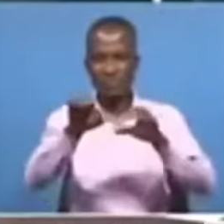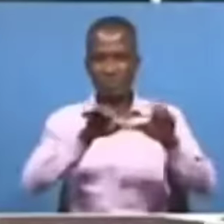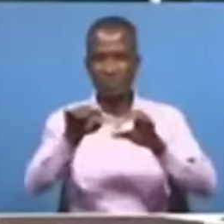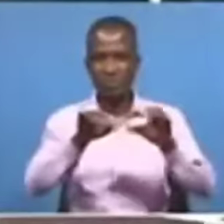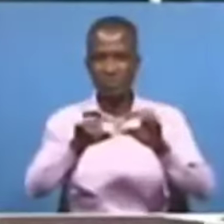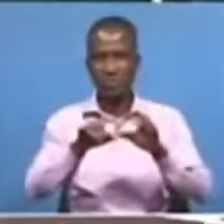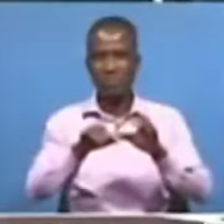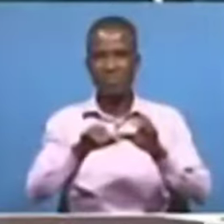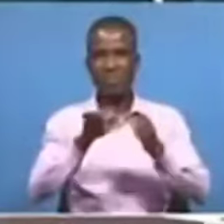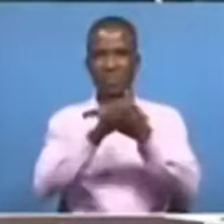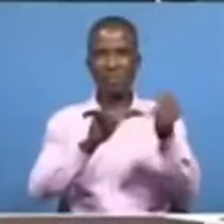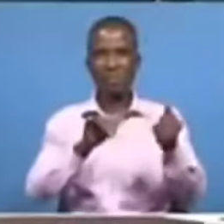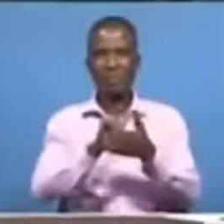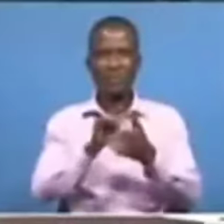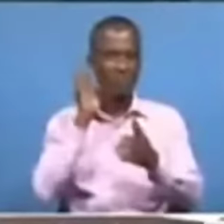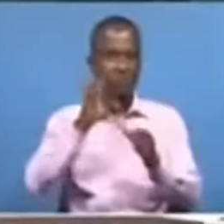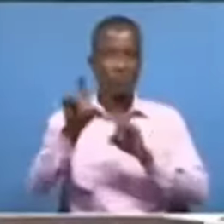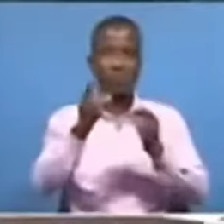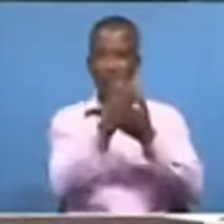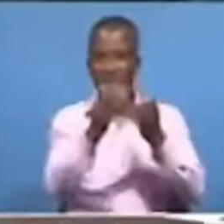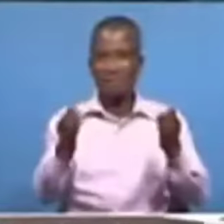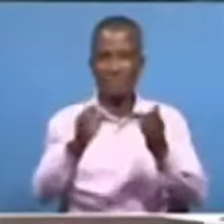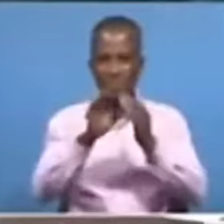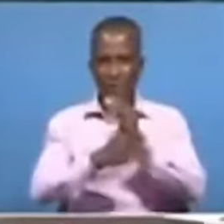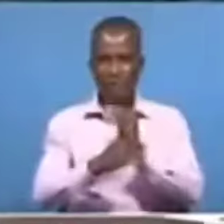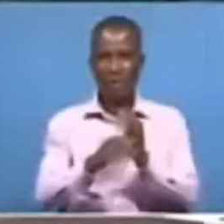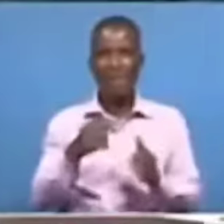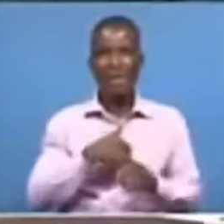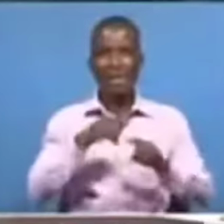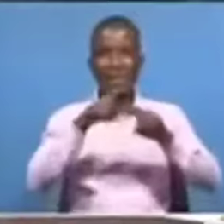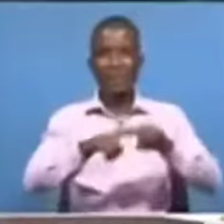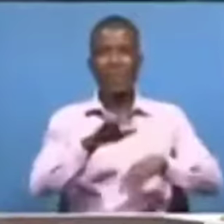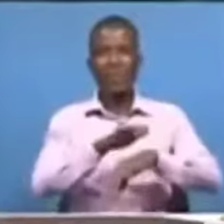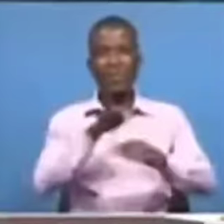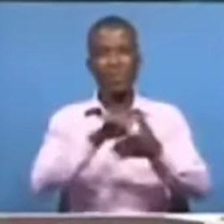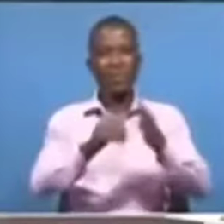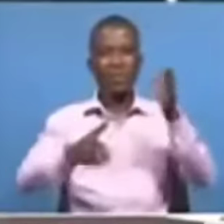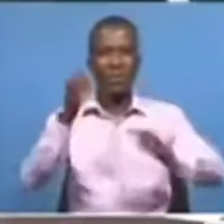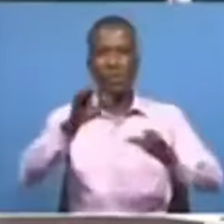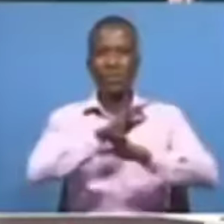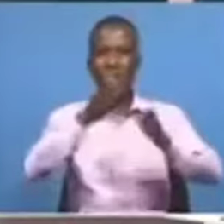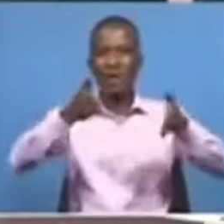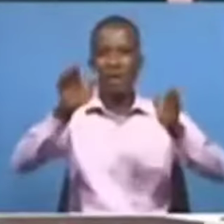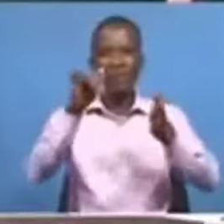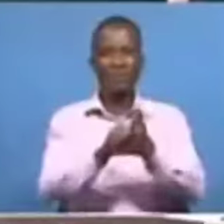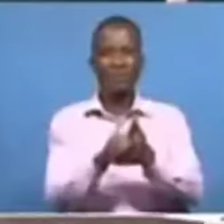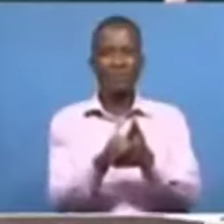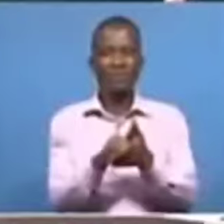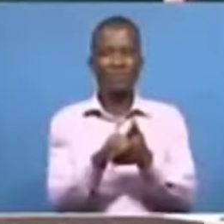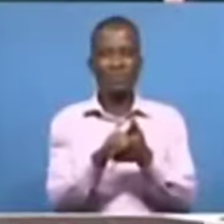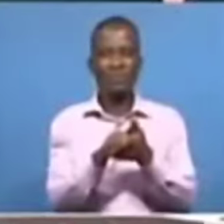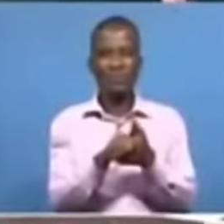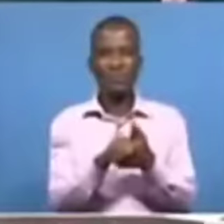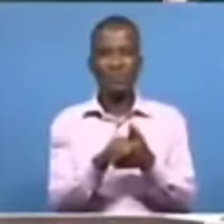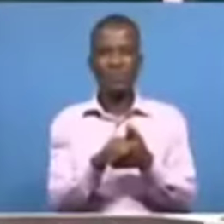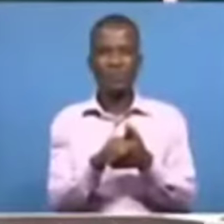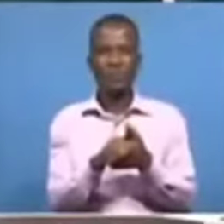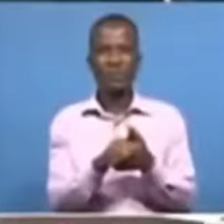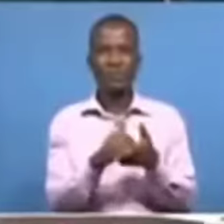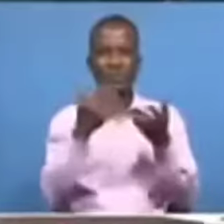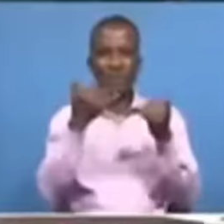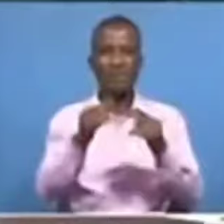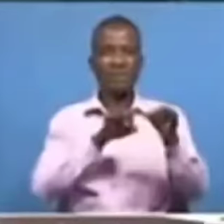make me believe that you will do something, and I rely on that, the court should not allow you to resile from that position. And